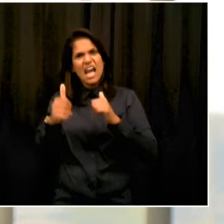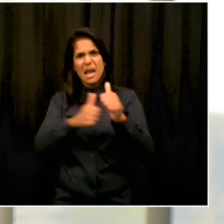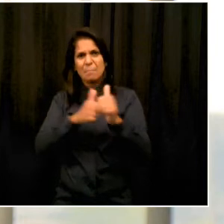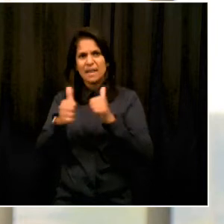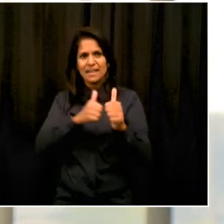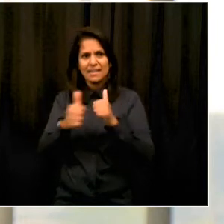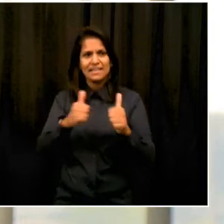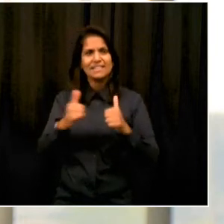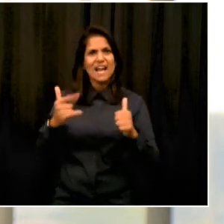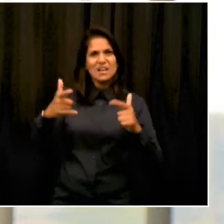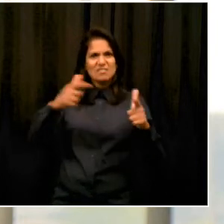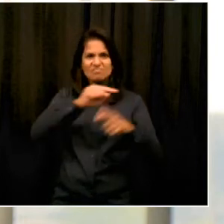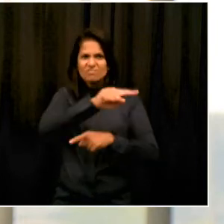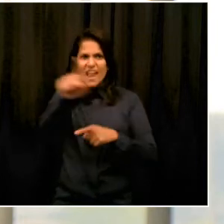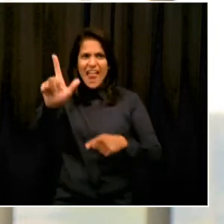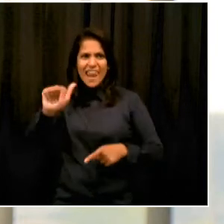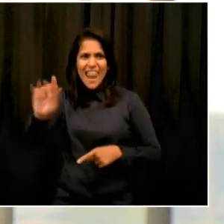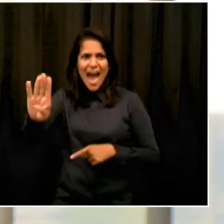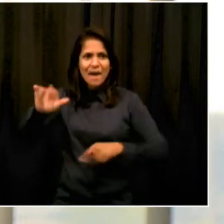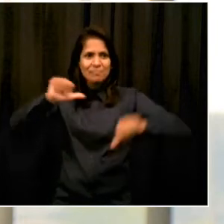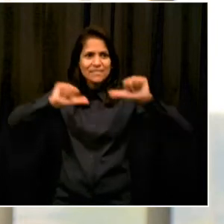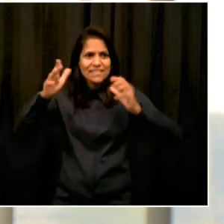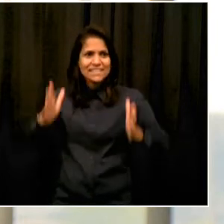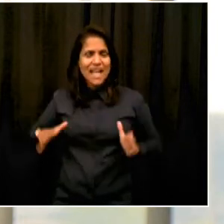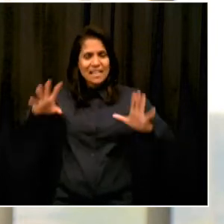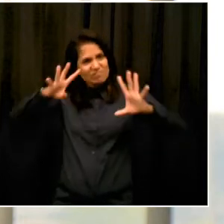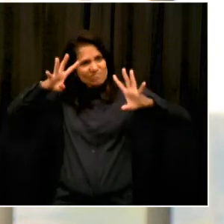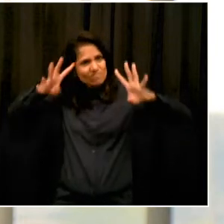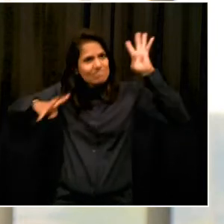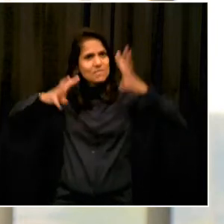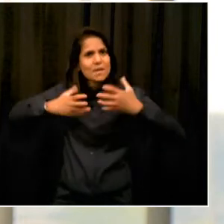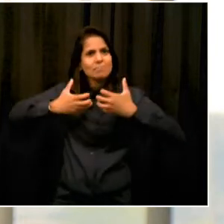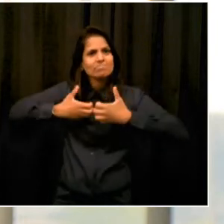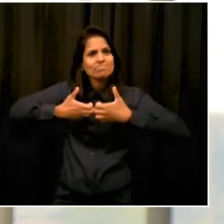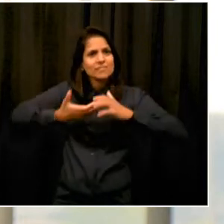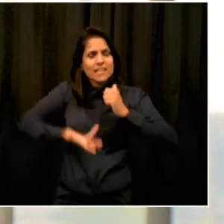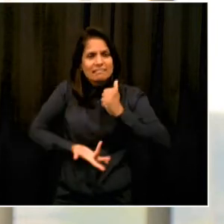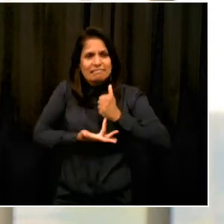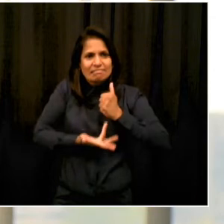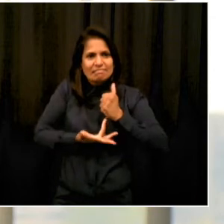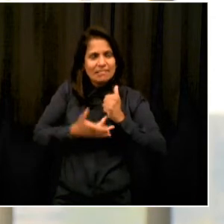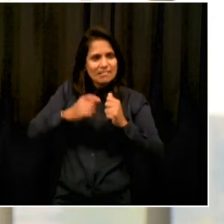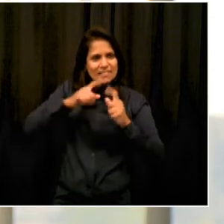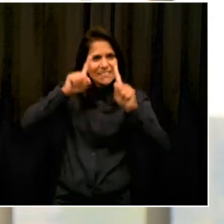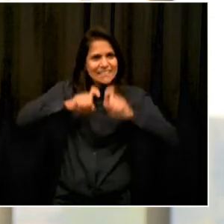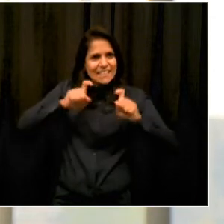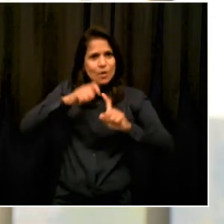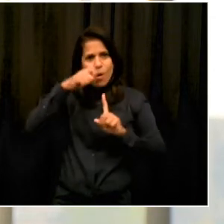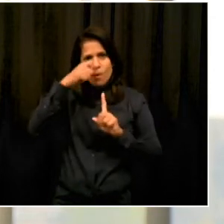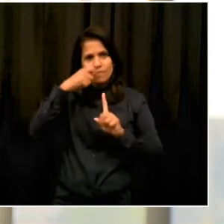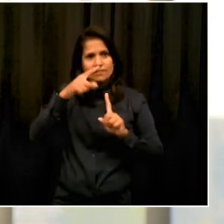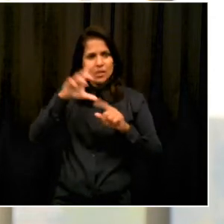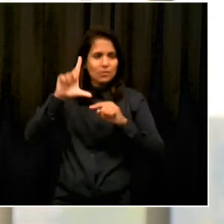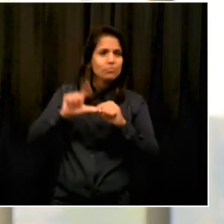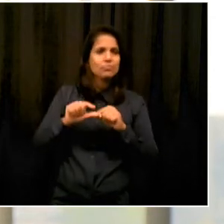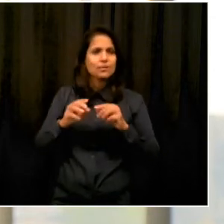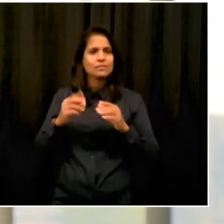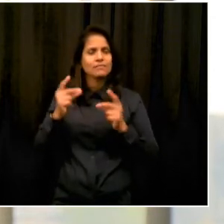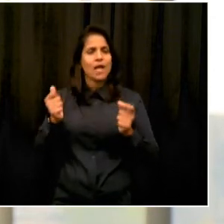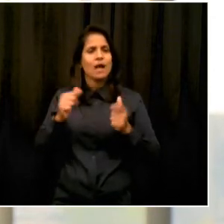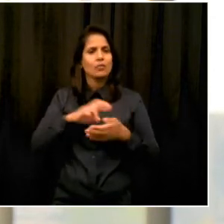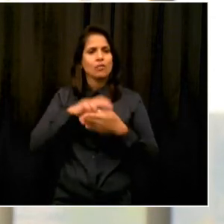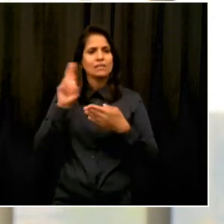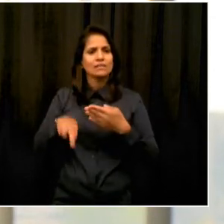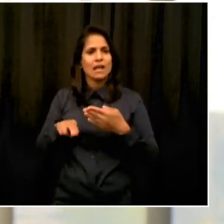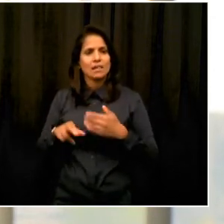was we put out a set of criteria and we said the city was prepared to make a financial commitment to the lab results, and that was all we needed